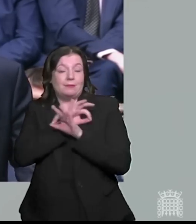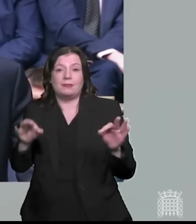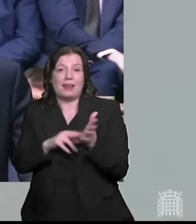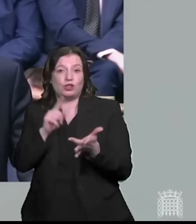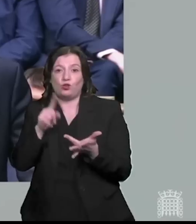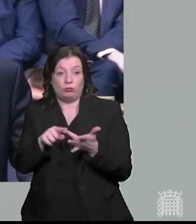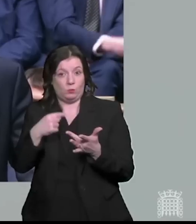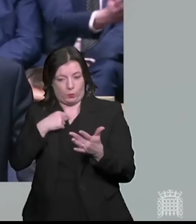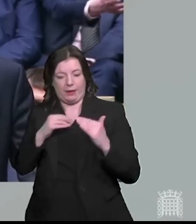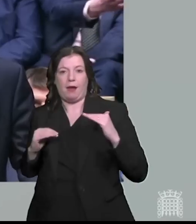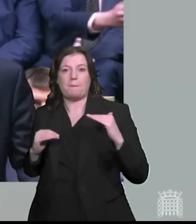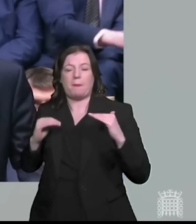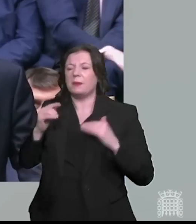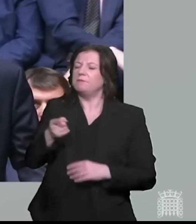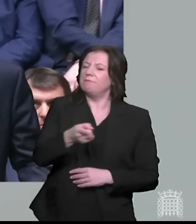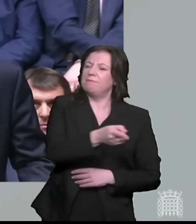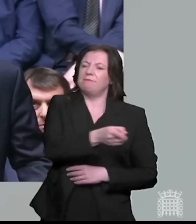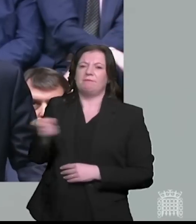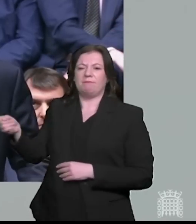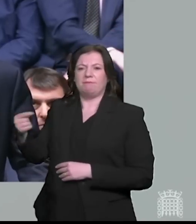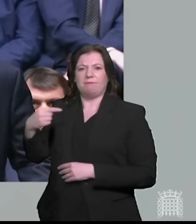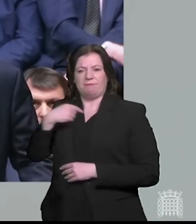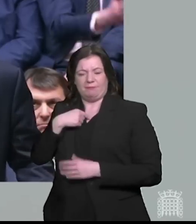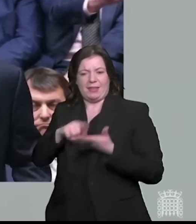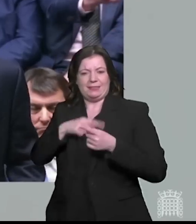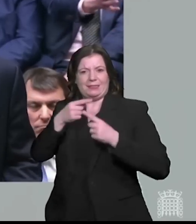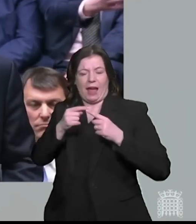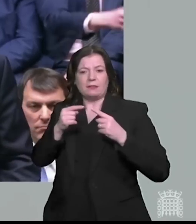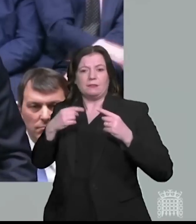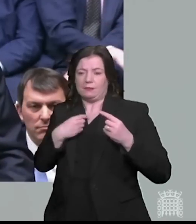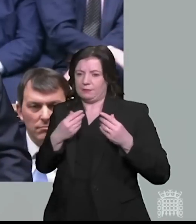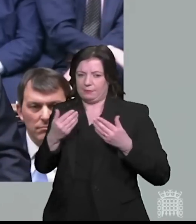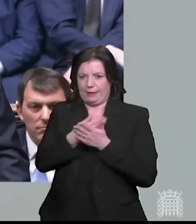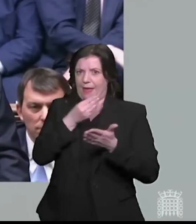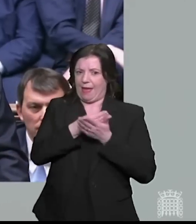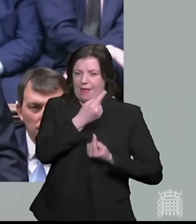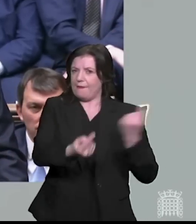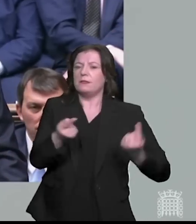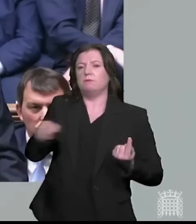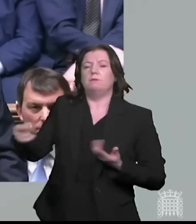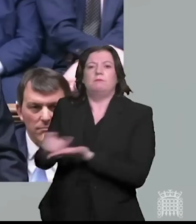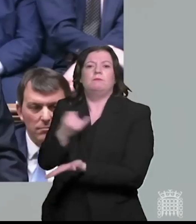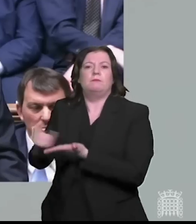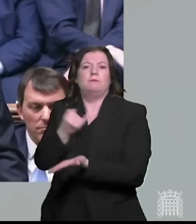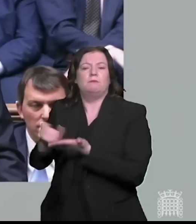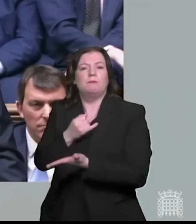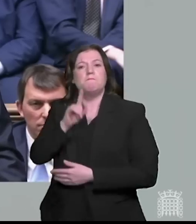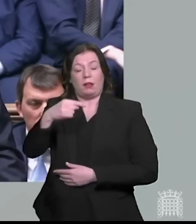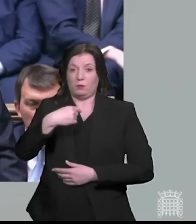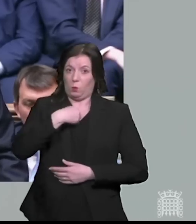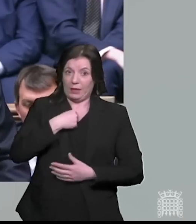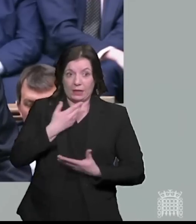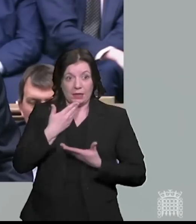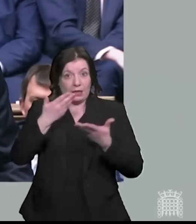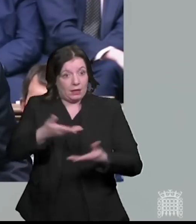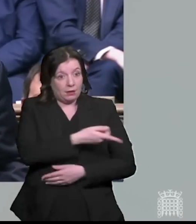The party opposite opposed those tax reductions. but they have helped lift 2 million people